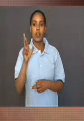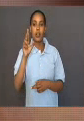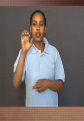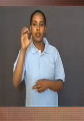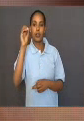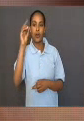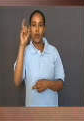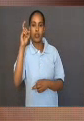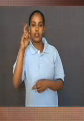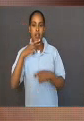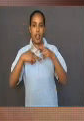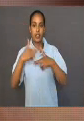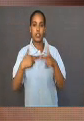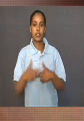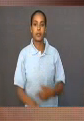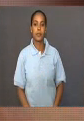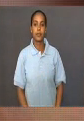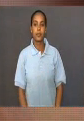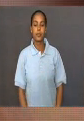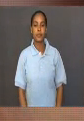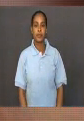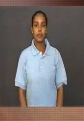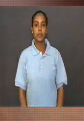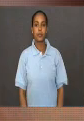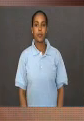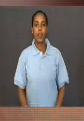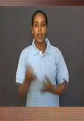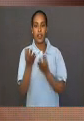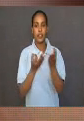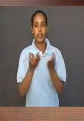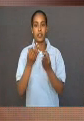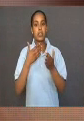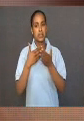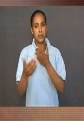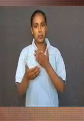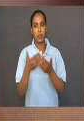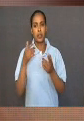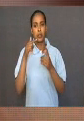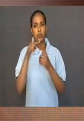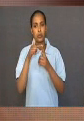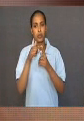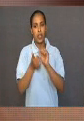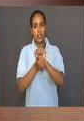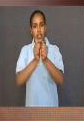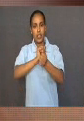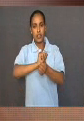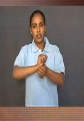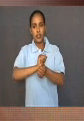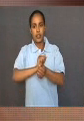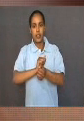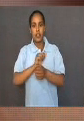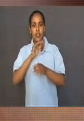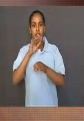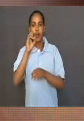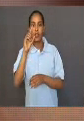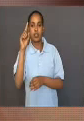redox reactions, refer simply to a change in oxidation